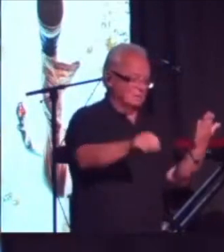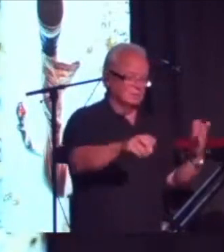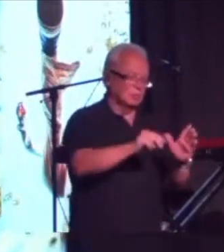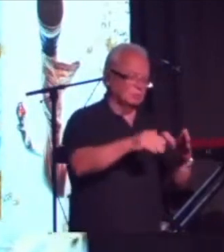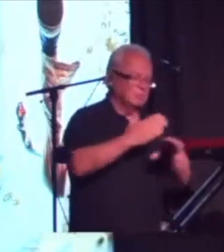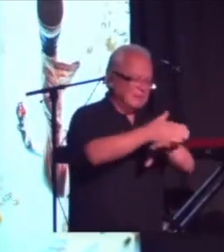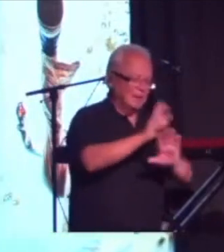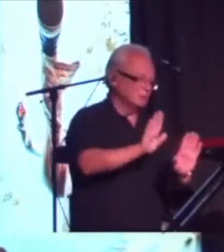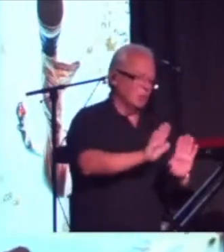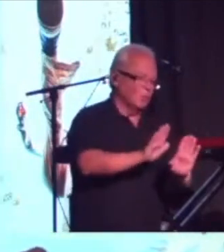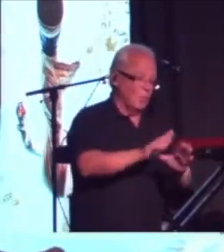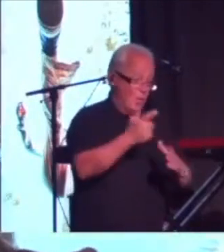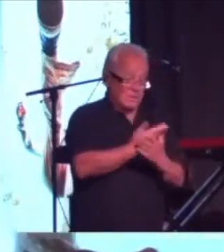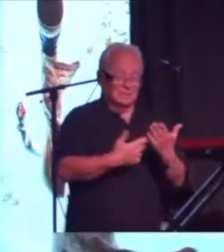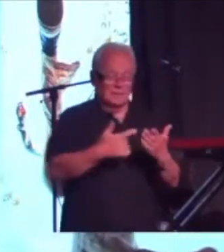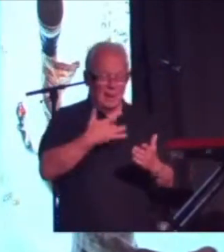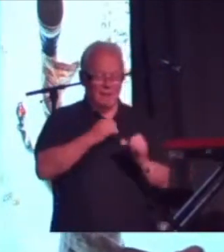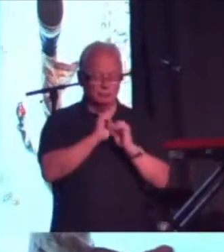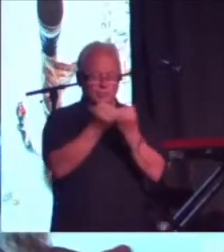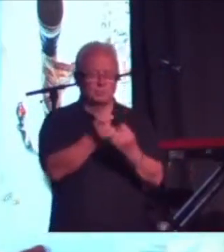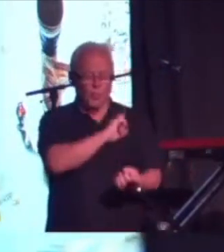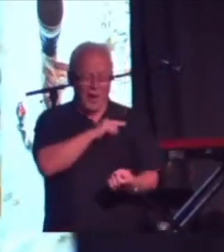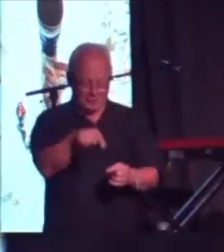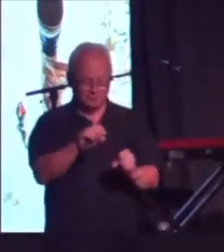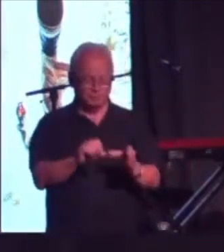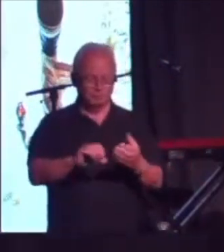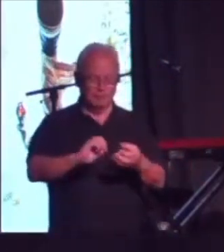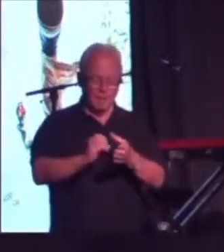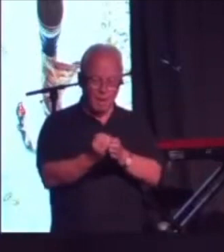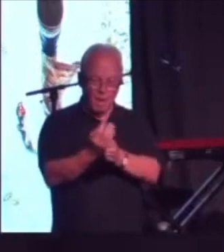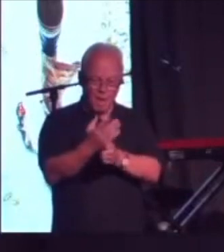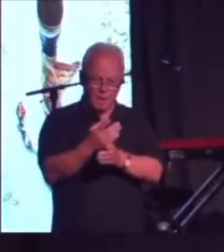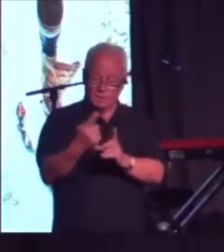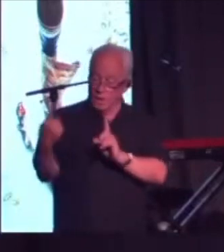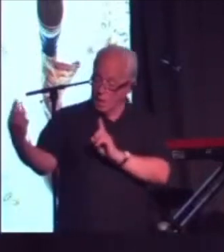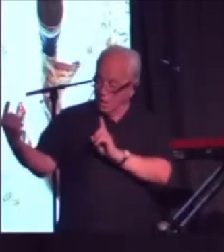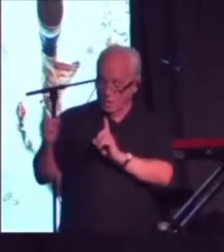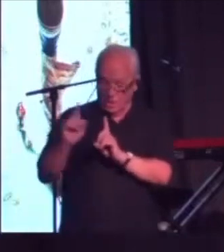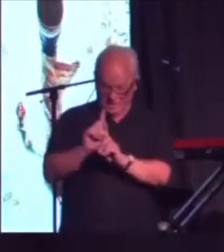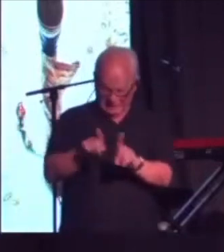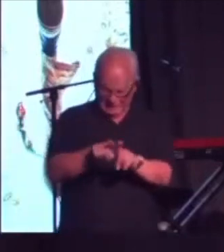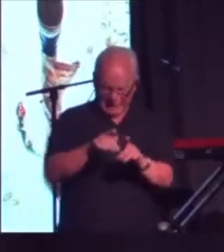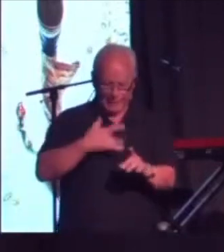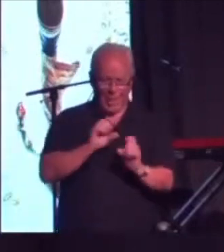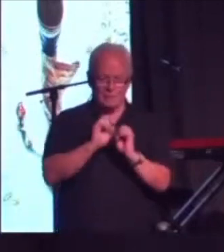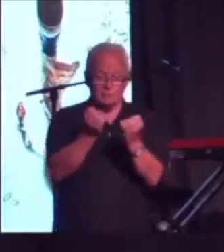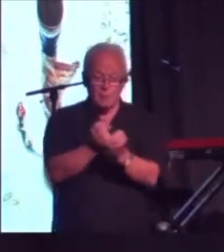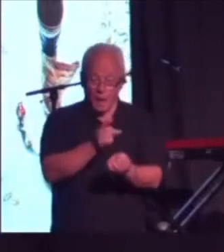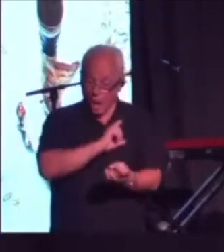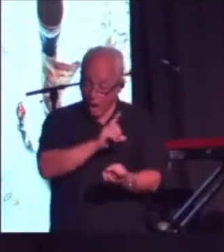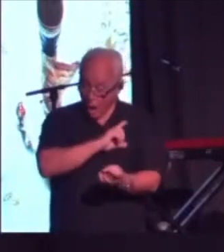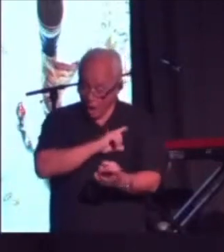of a discovery. It's a voyage of a discovery of what me too's, what you too. A discovery of friendship